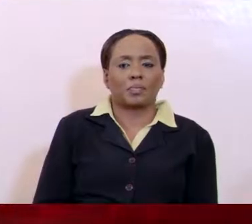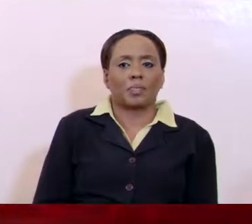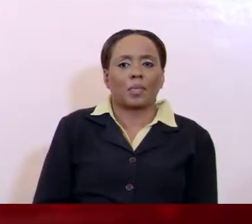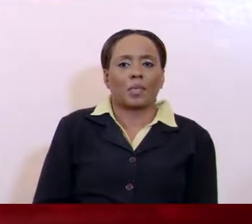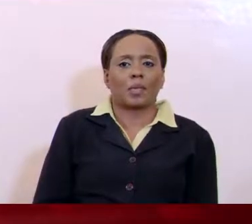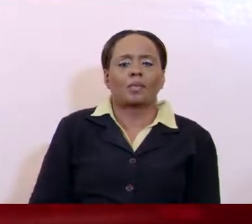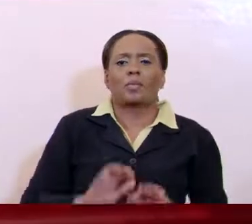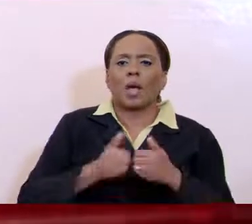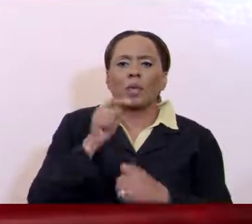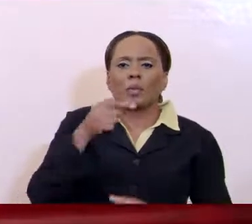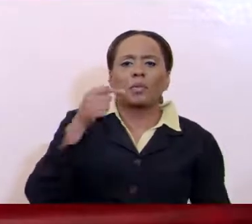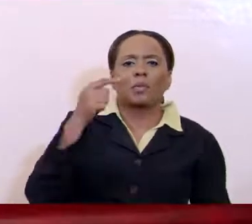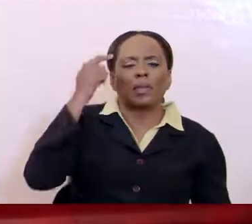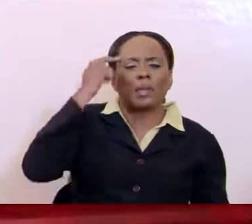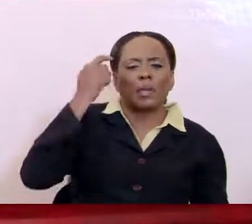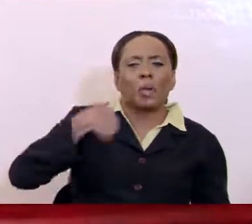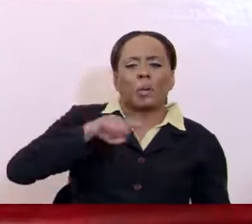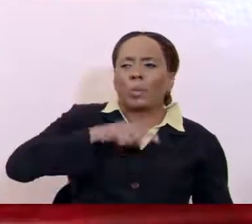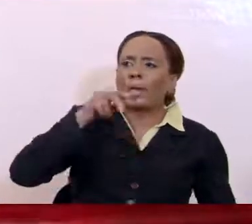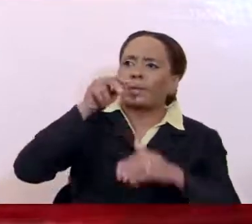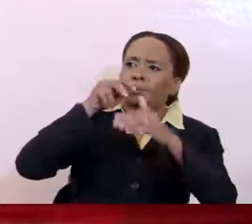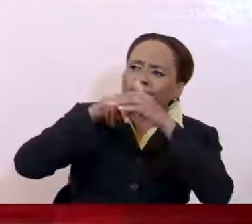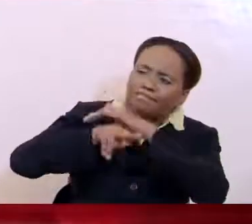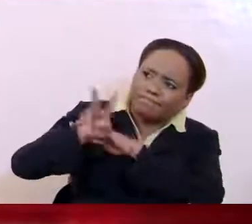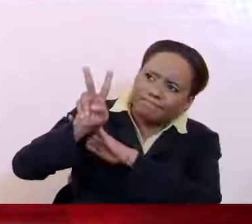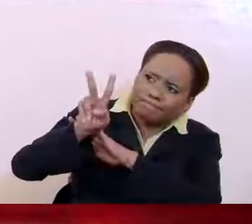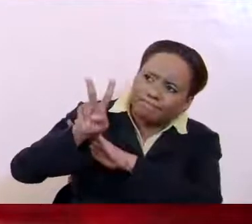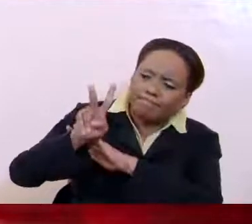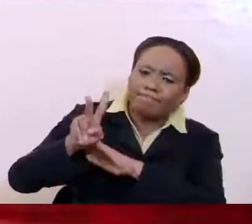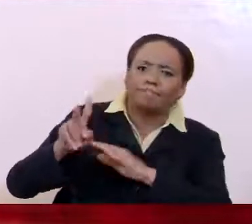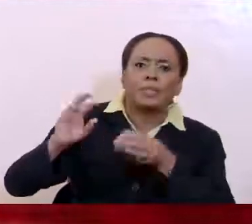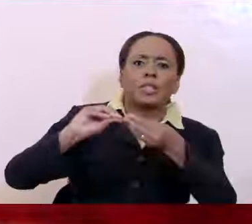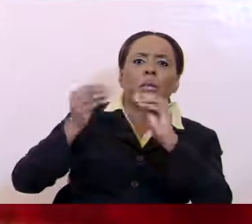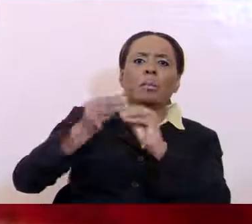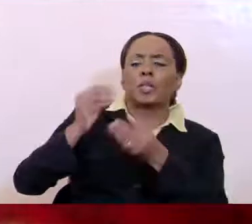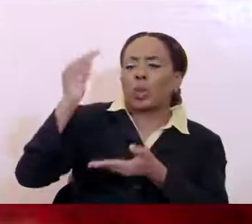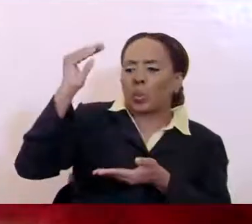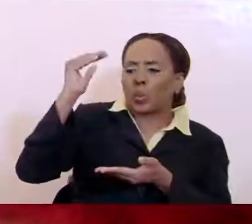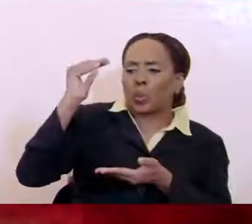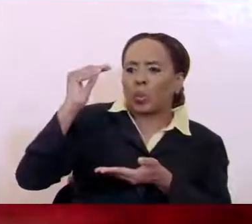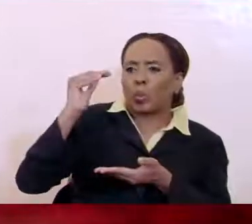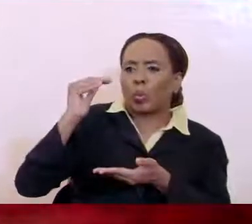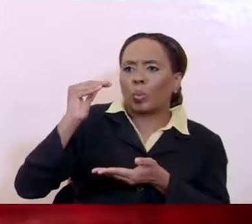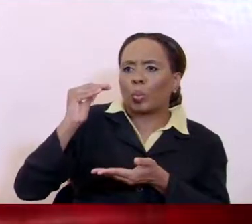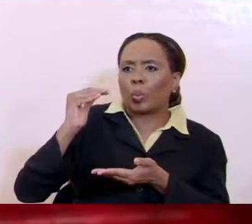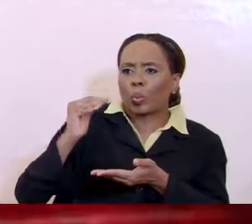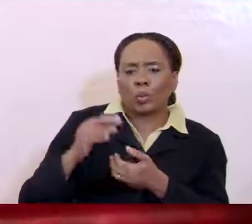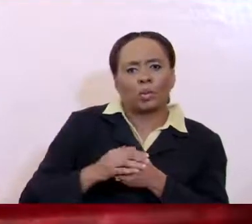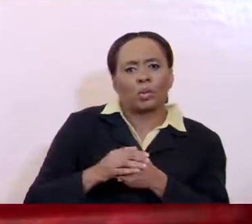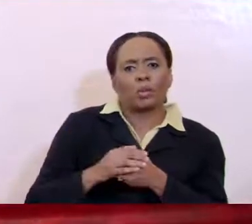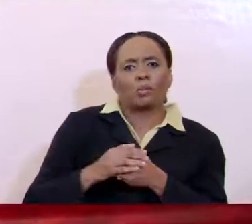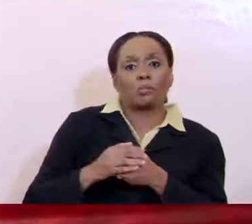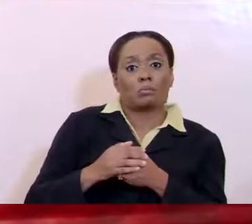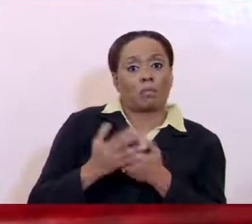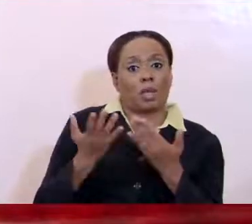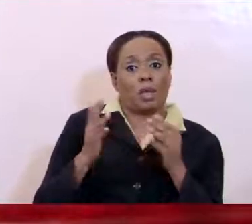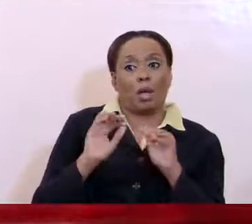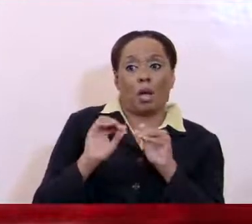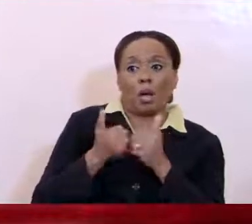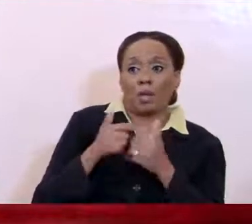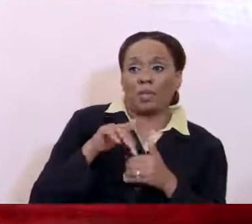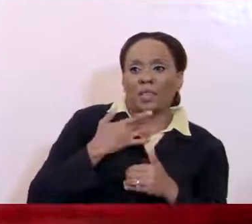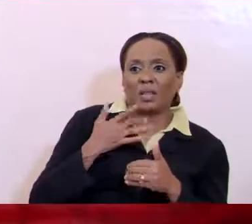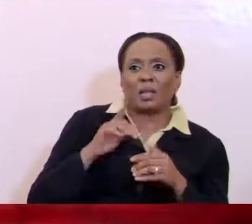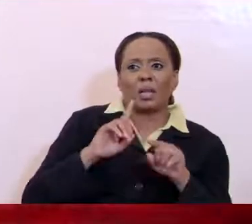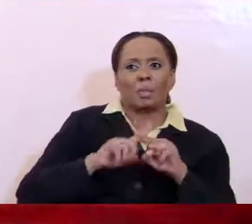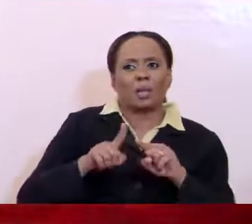and the trends in the right direction now that we are having less restrictions? And I have a follow-up